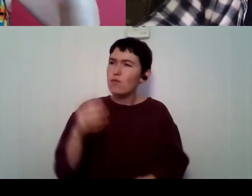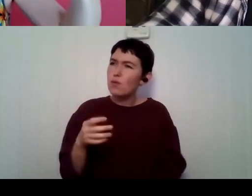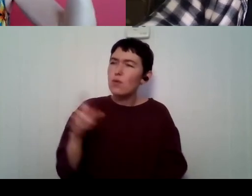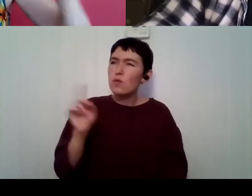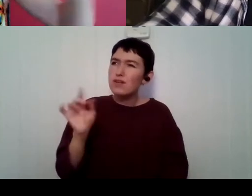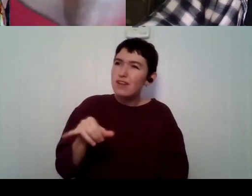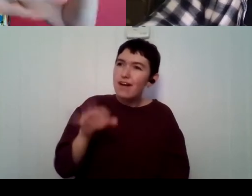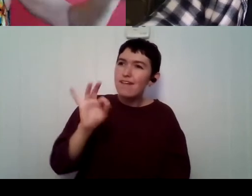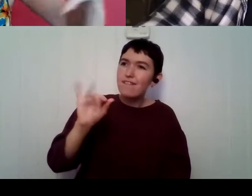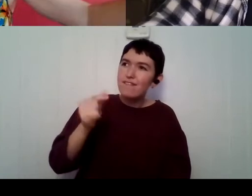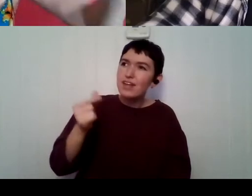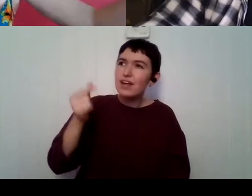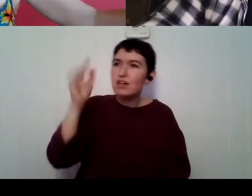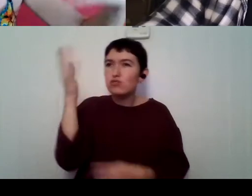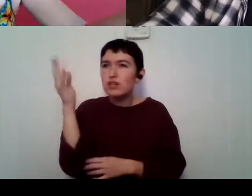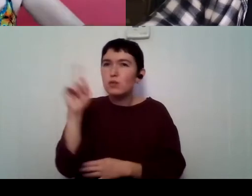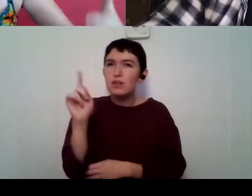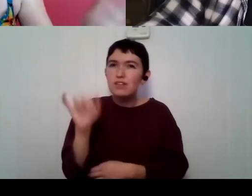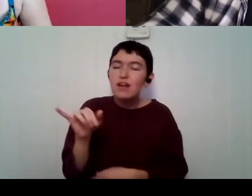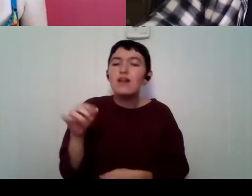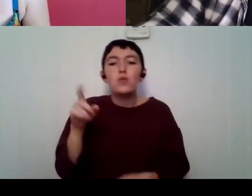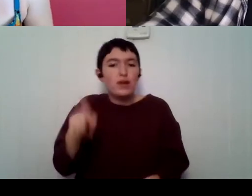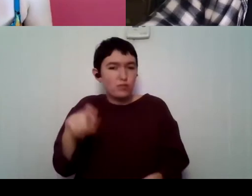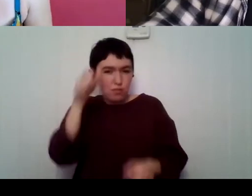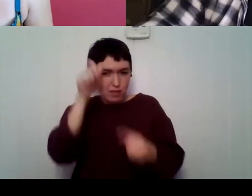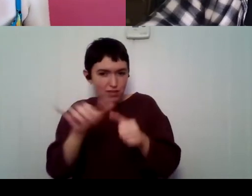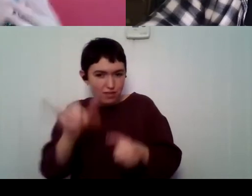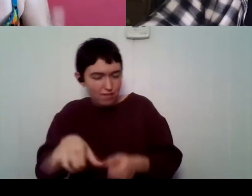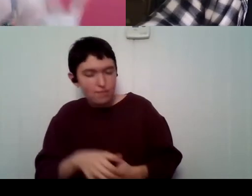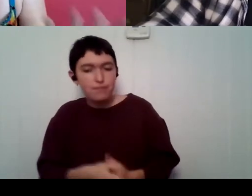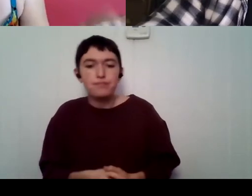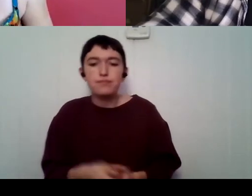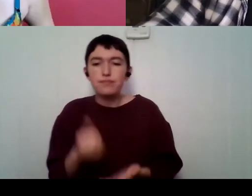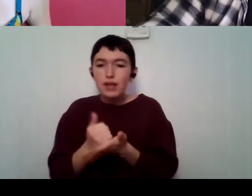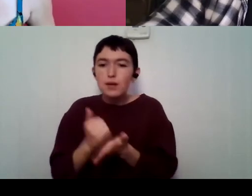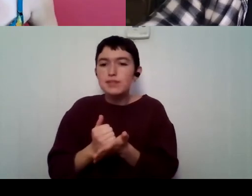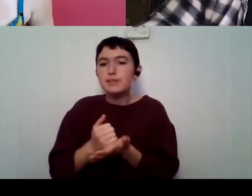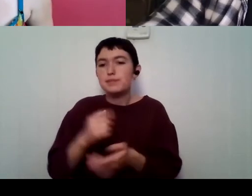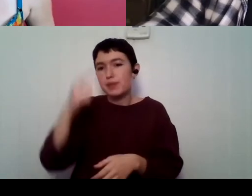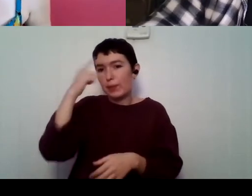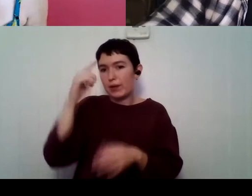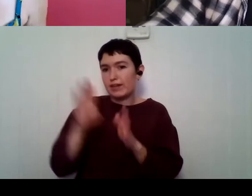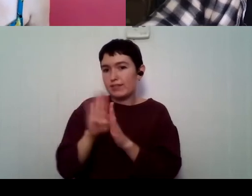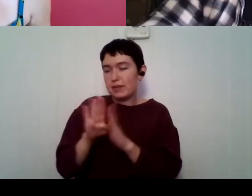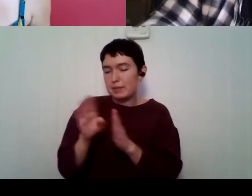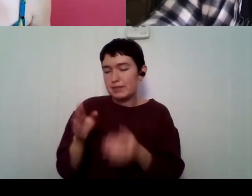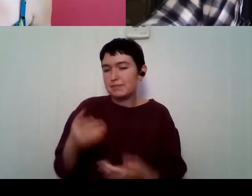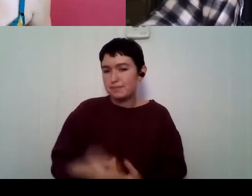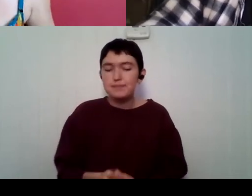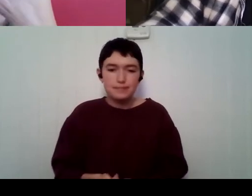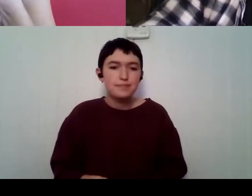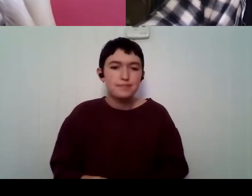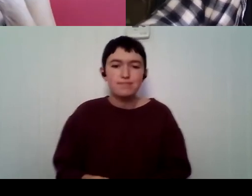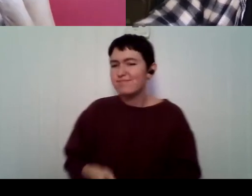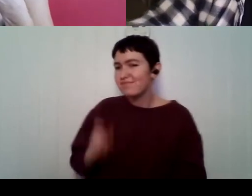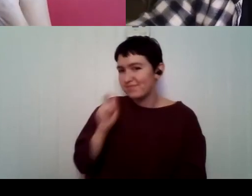again? And when does it fruit? So it also helps with, sort of cognition and understanding brain development over time. Super cool. Awesome.